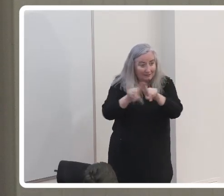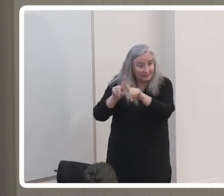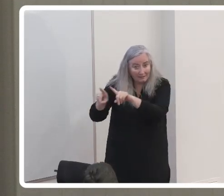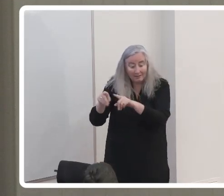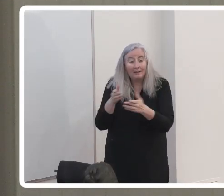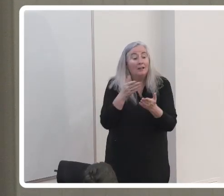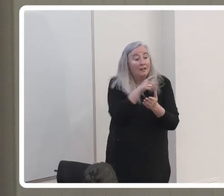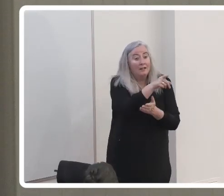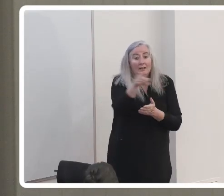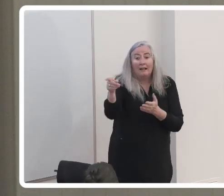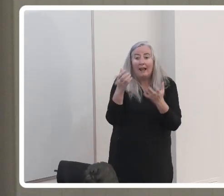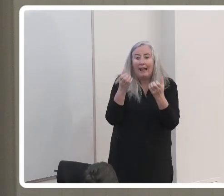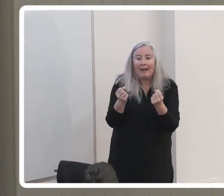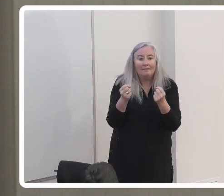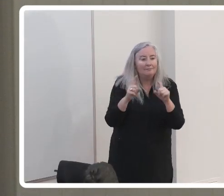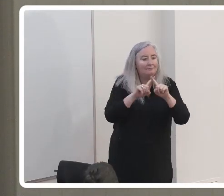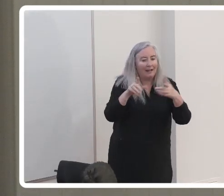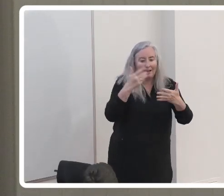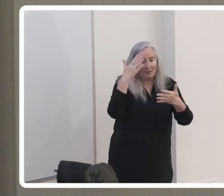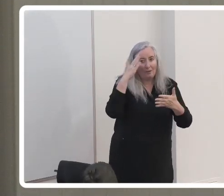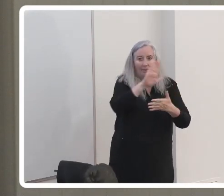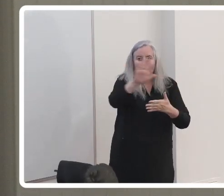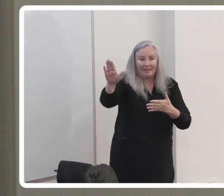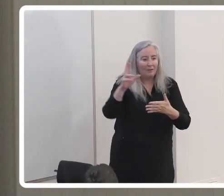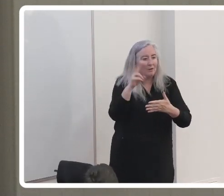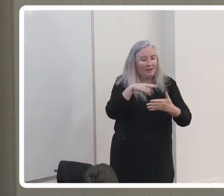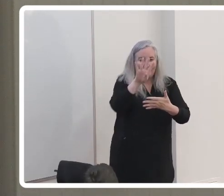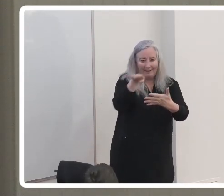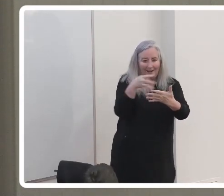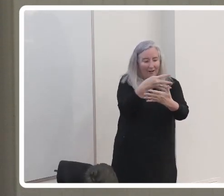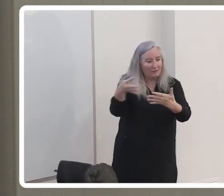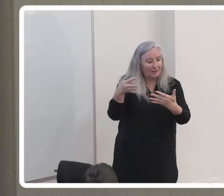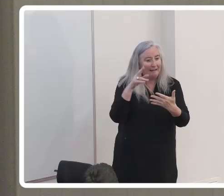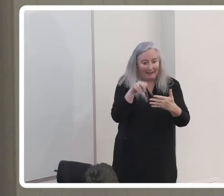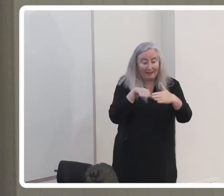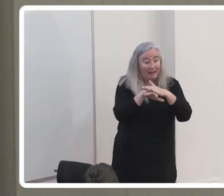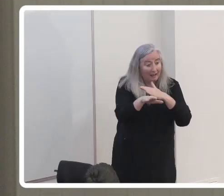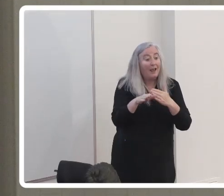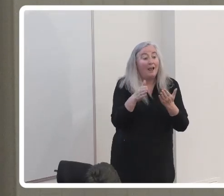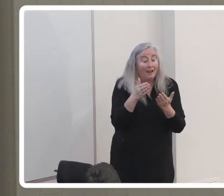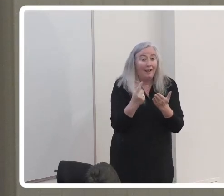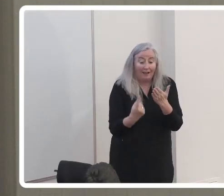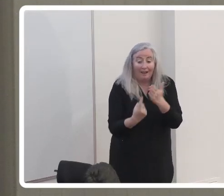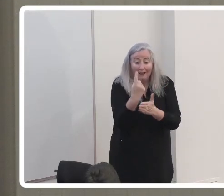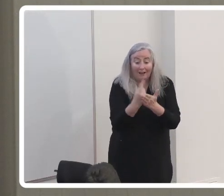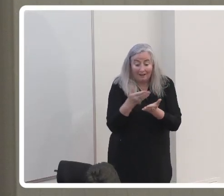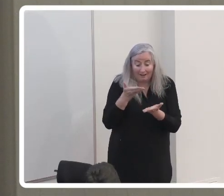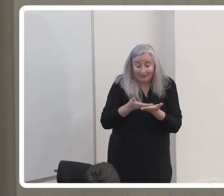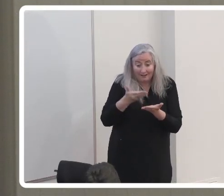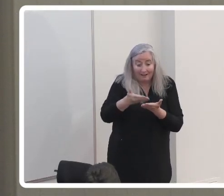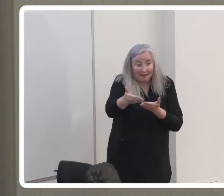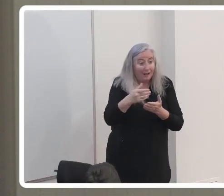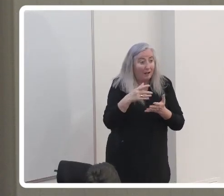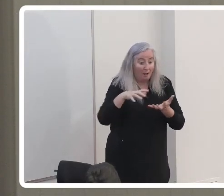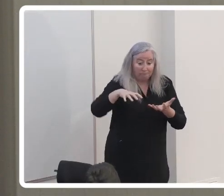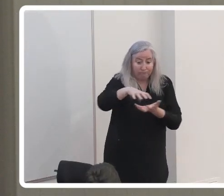to a quite strict UN calendar. While these factors may initially seem complex, especially for those of us who are